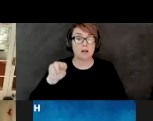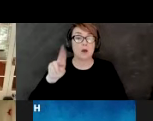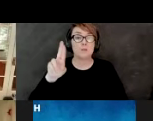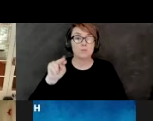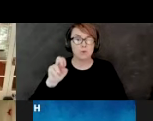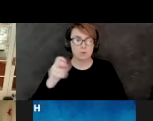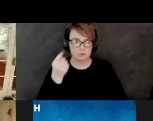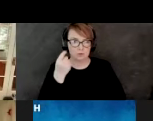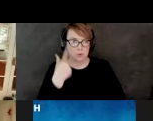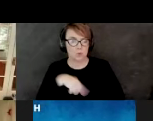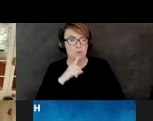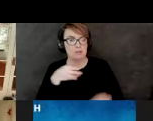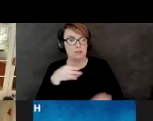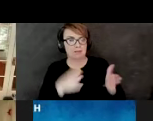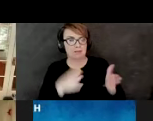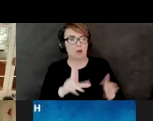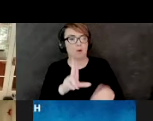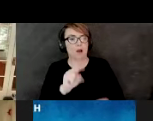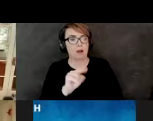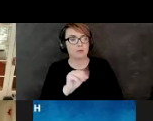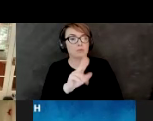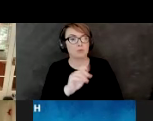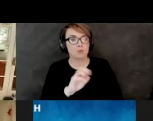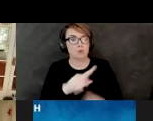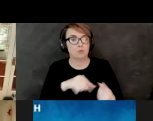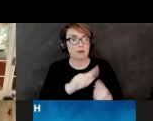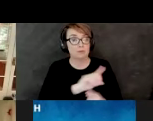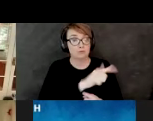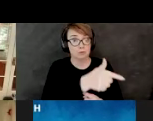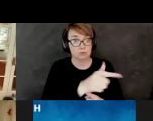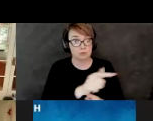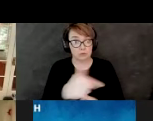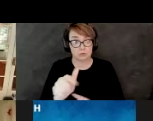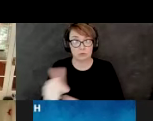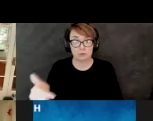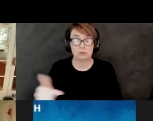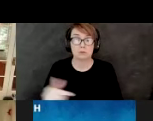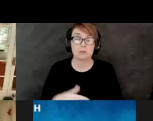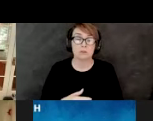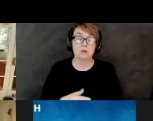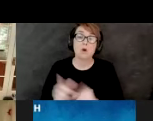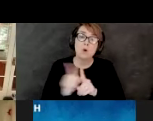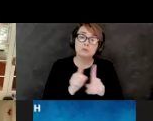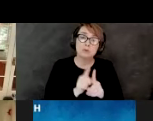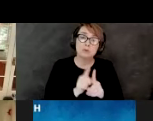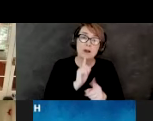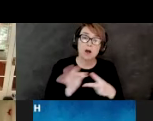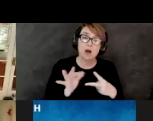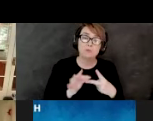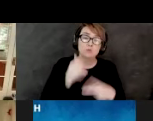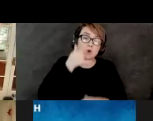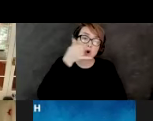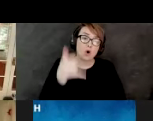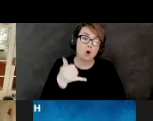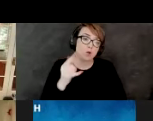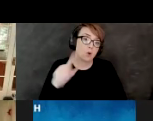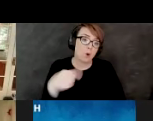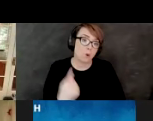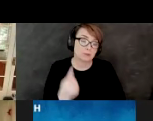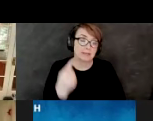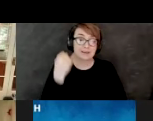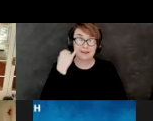There is a telephone only option Where you can, if you have phoned in, you can